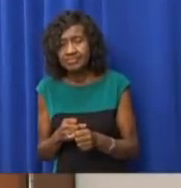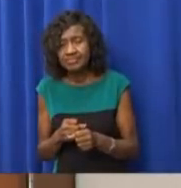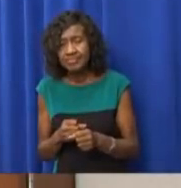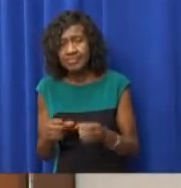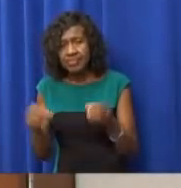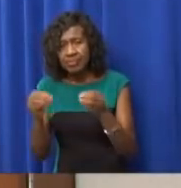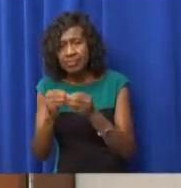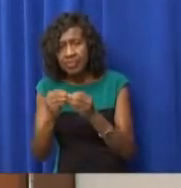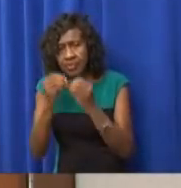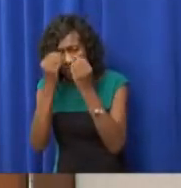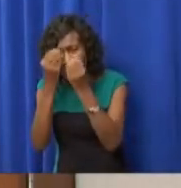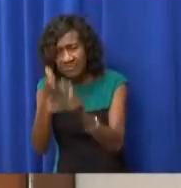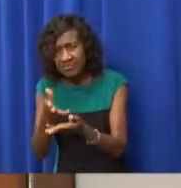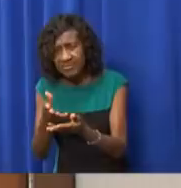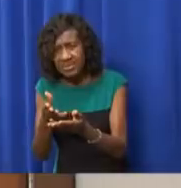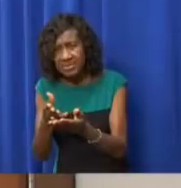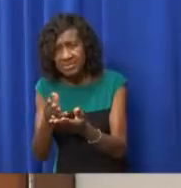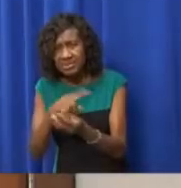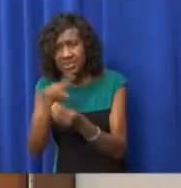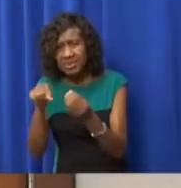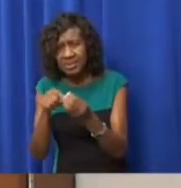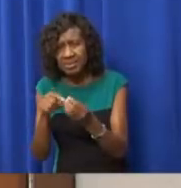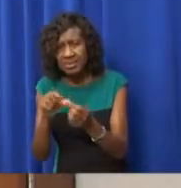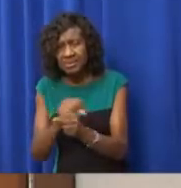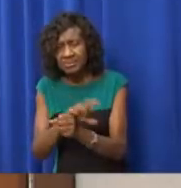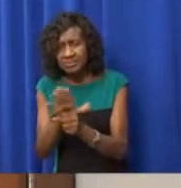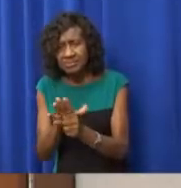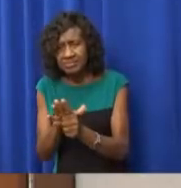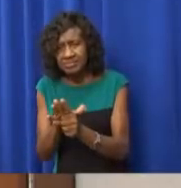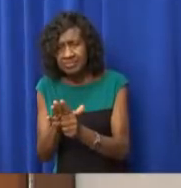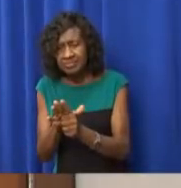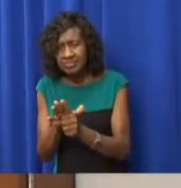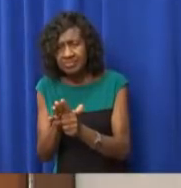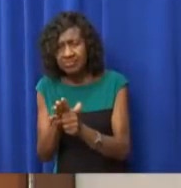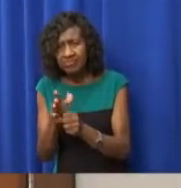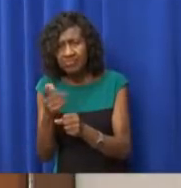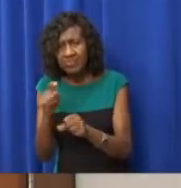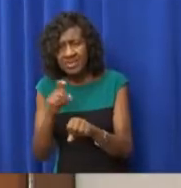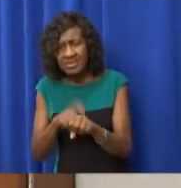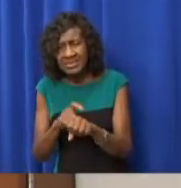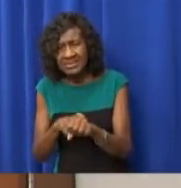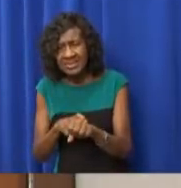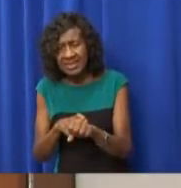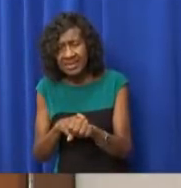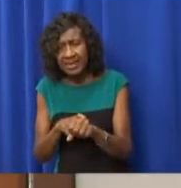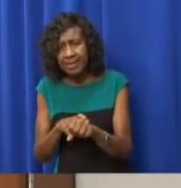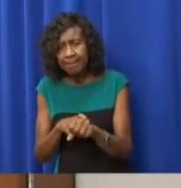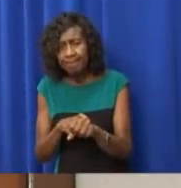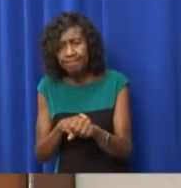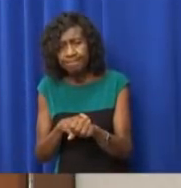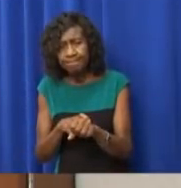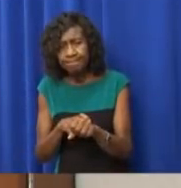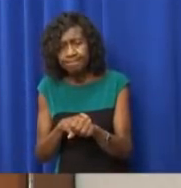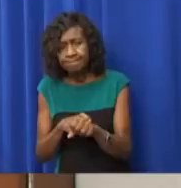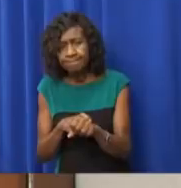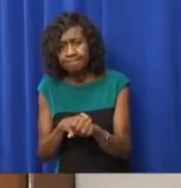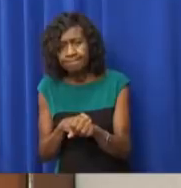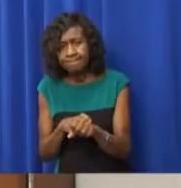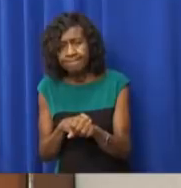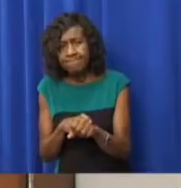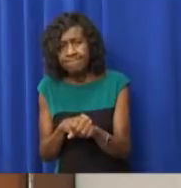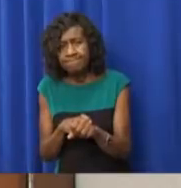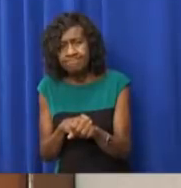Additionally, some more information about the disease itself. The incubation period we have known the whole while throughout this process